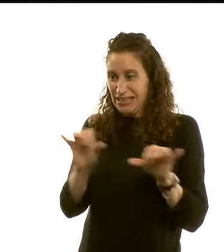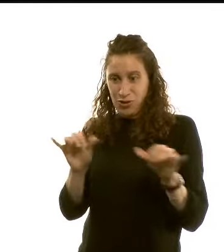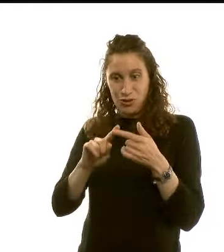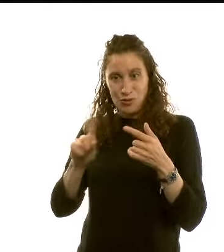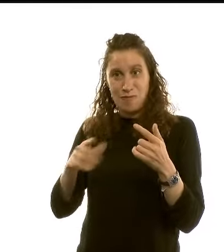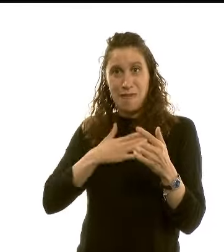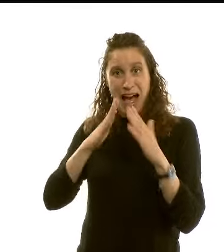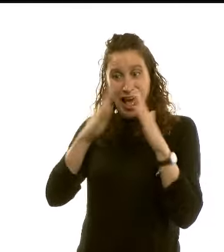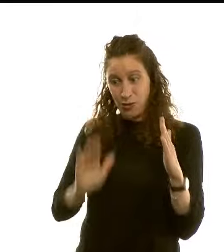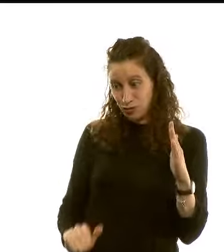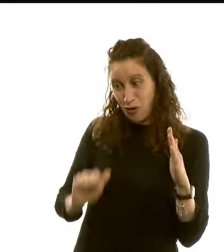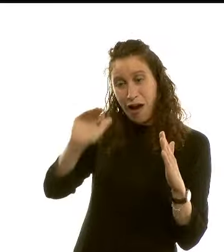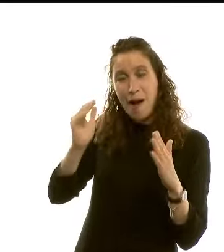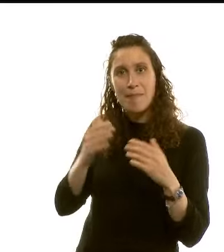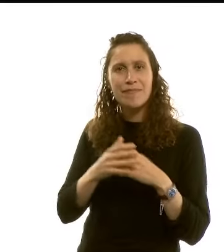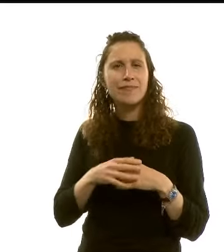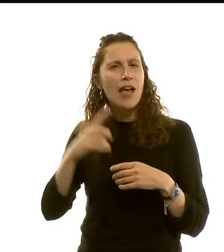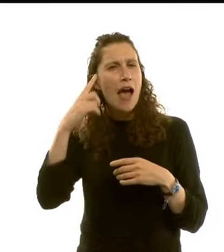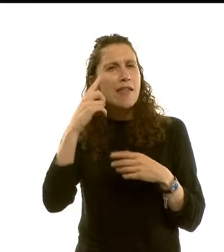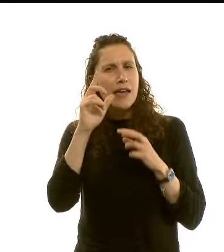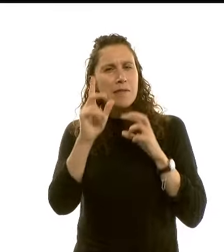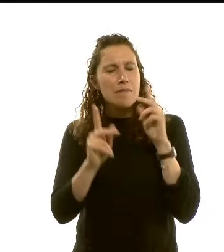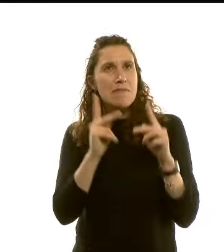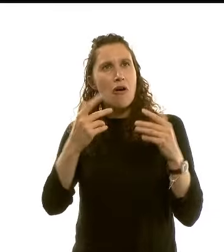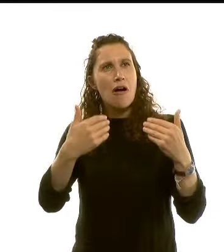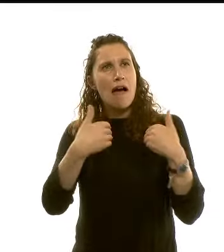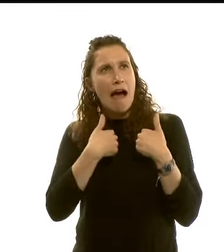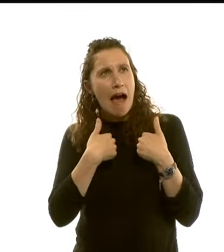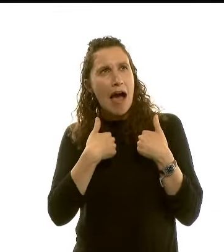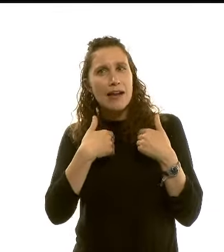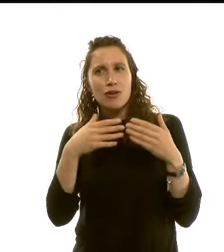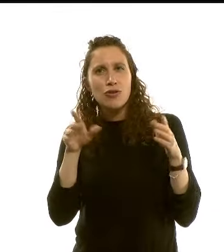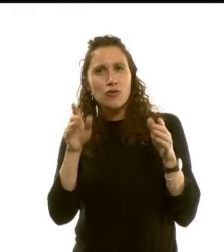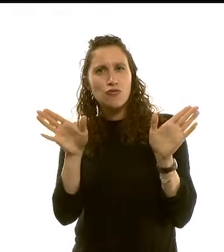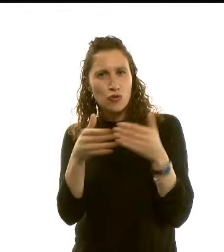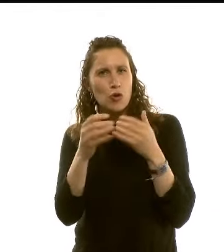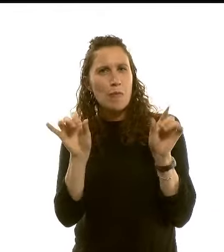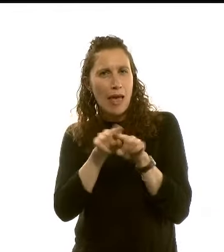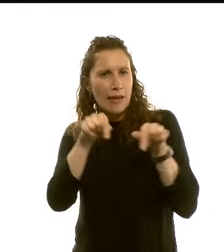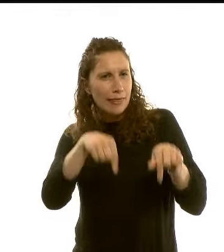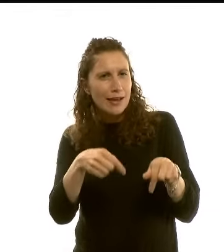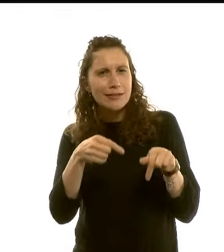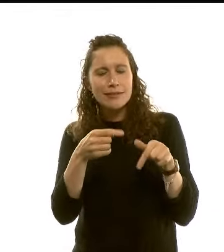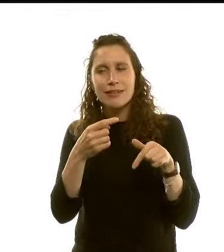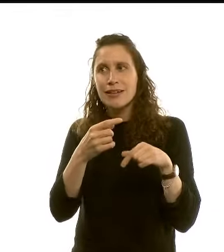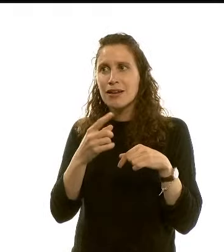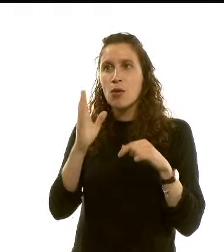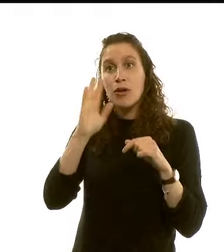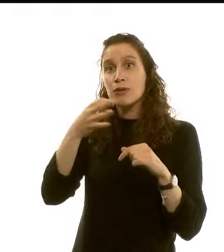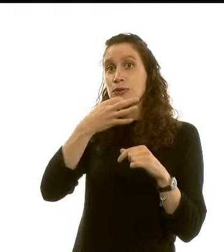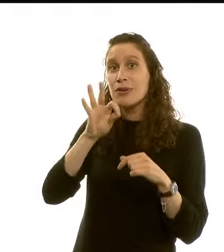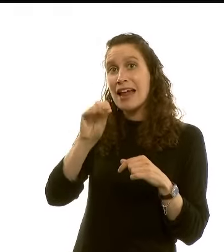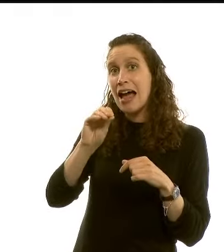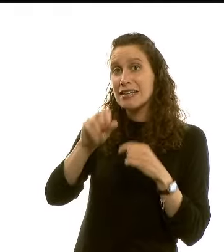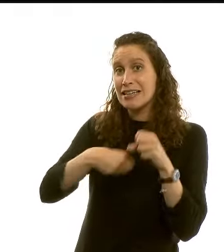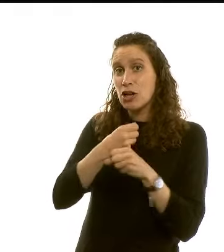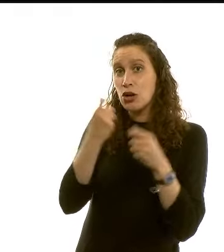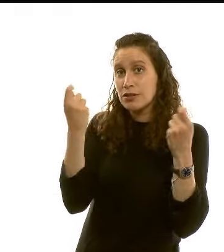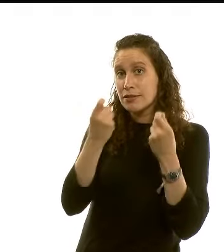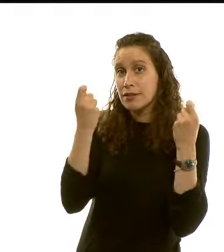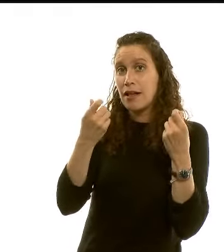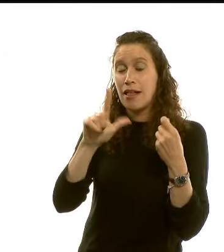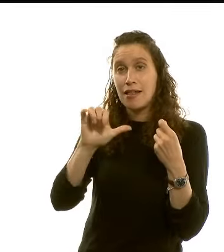that most people either had a room like this or their friends had a room like this. We're about to celebrate the 90th anniversary of LEGO Play, and